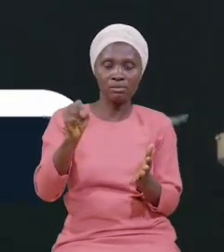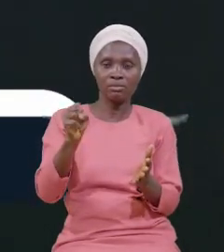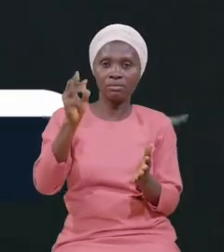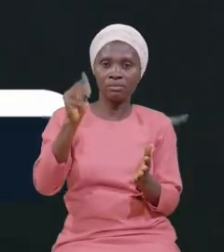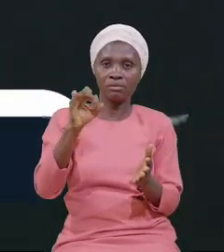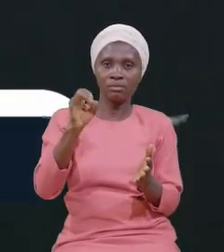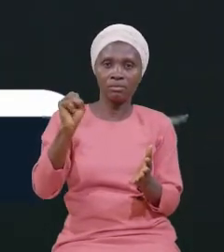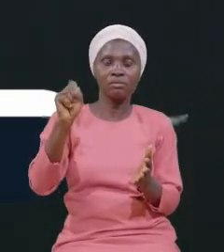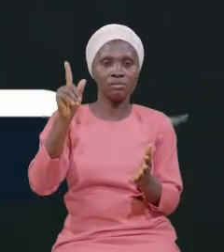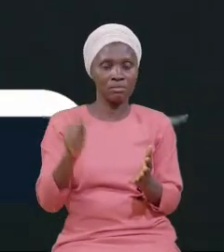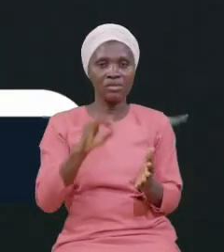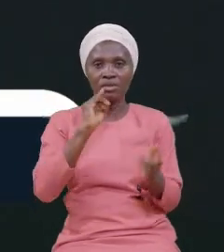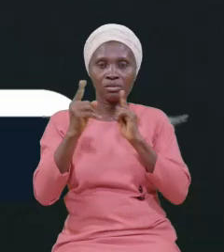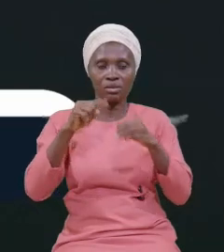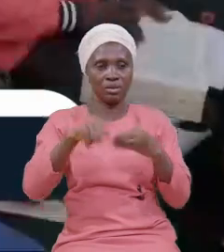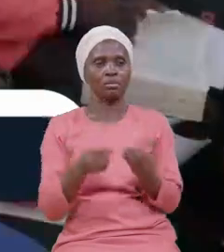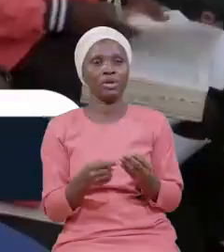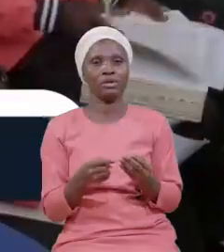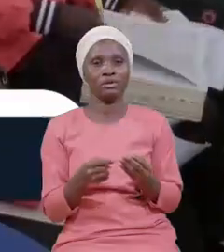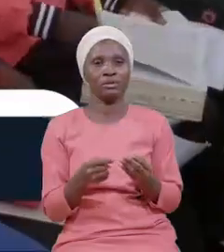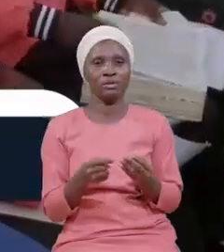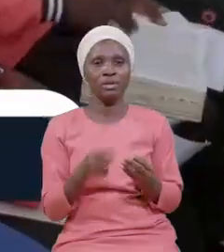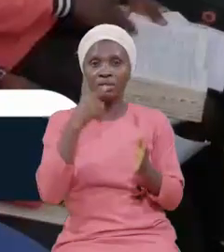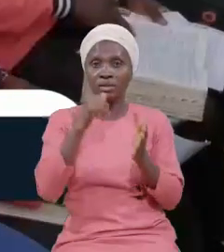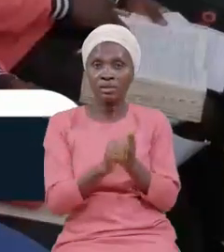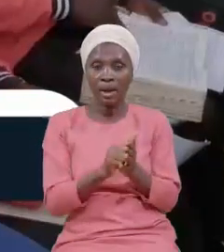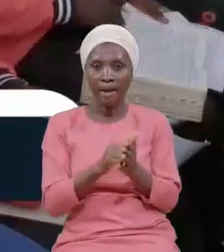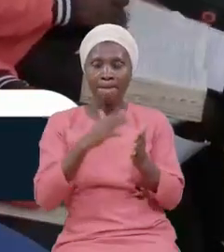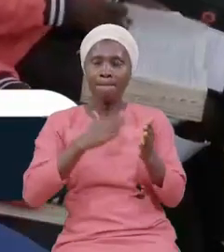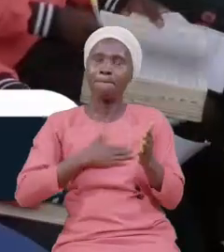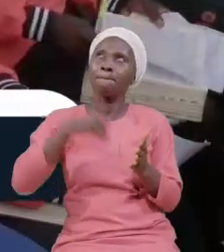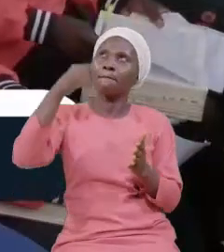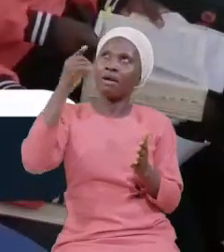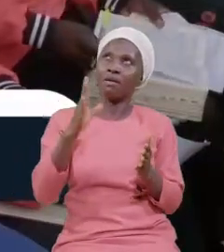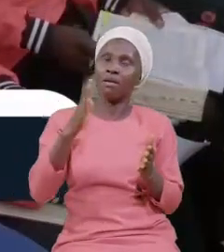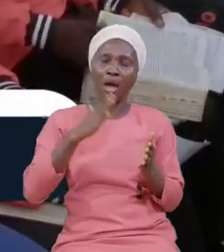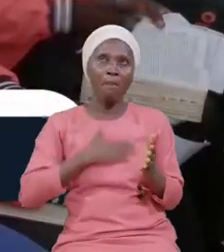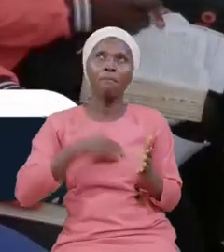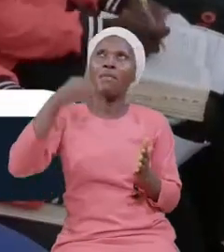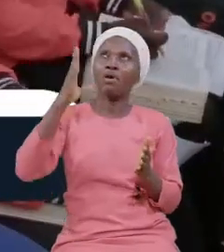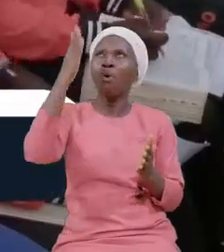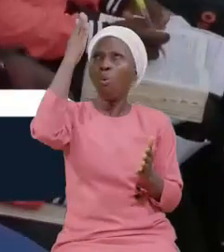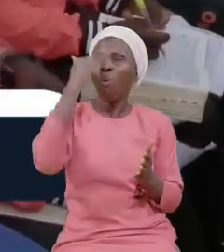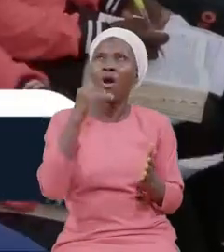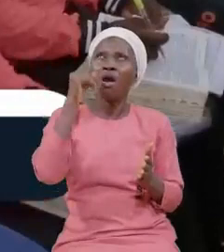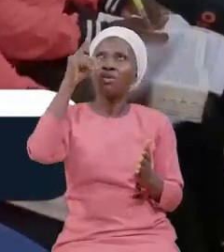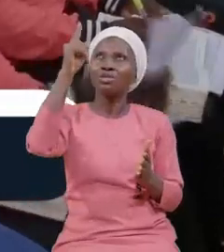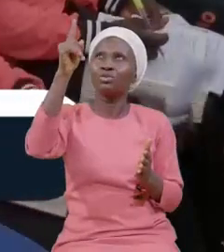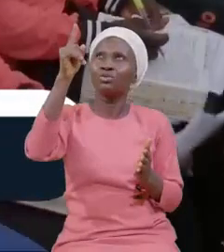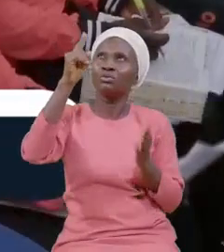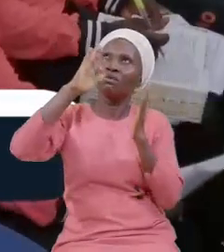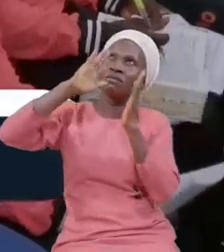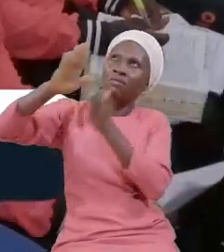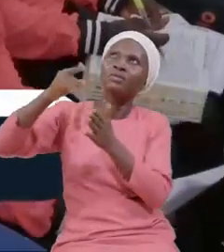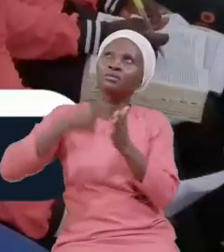1. My God, why hast thou forsaken me? Those are the exact words he